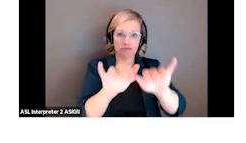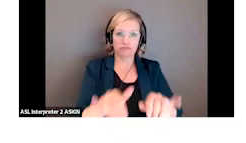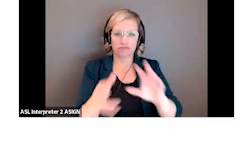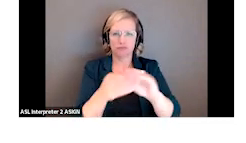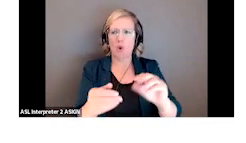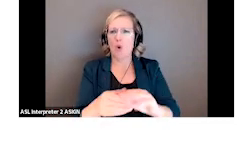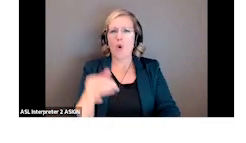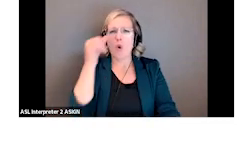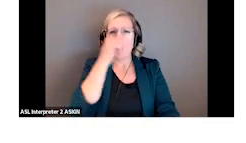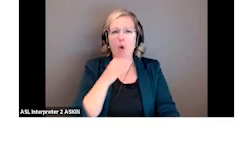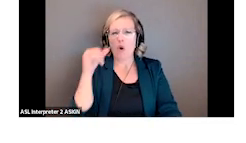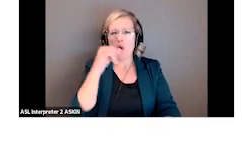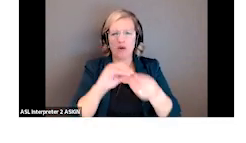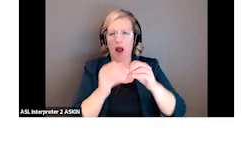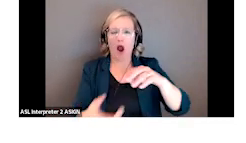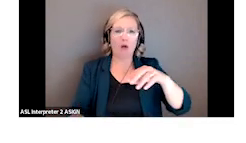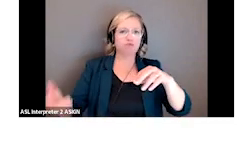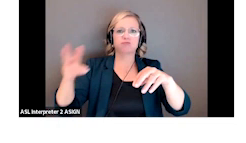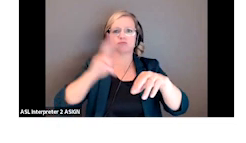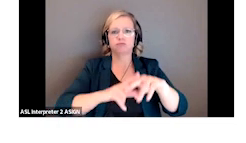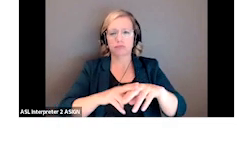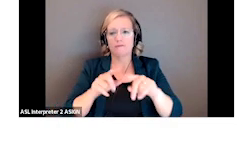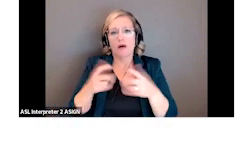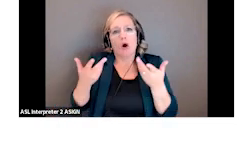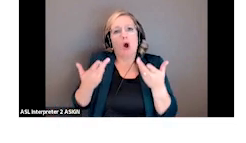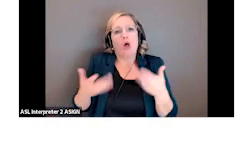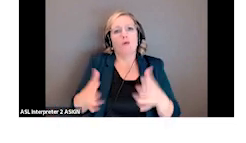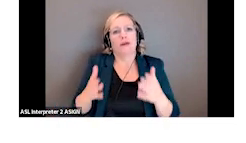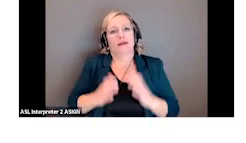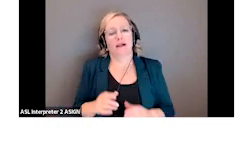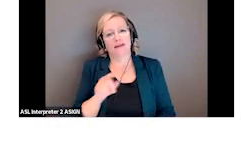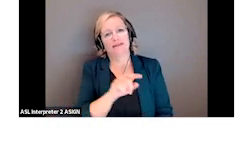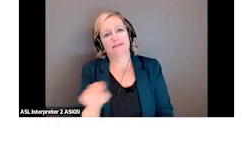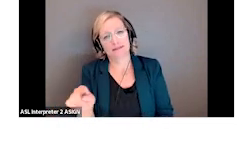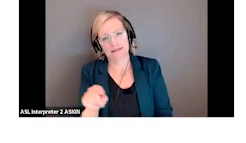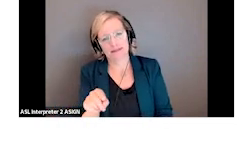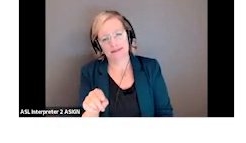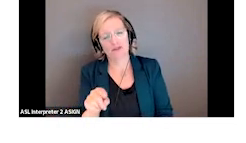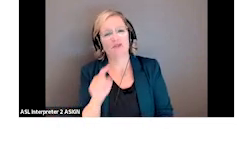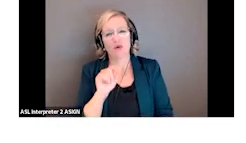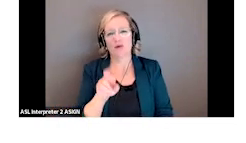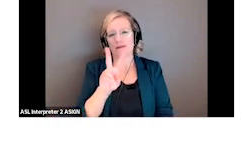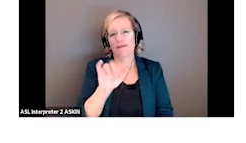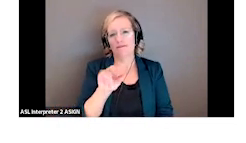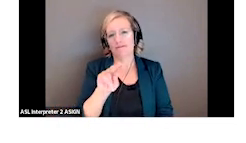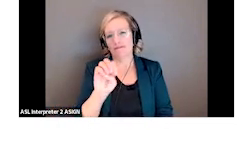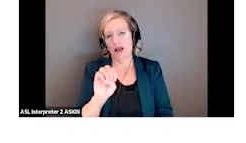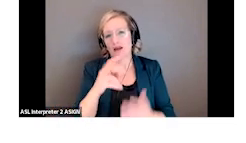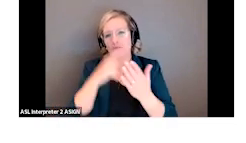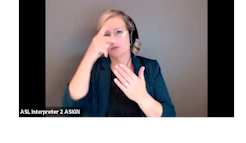reviews that I can get just from my existing people. And so what we want to use